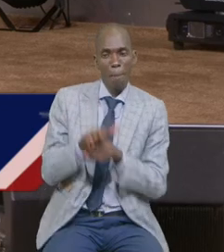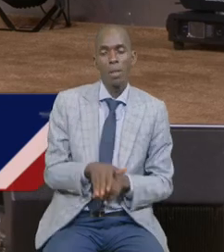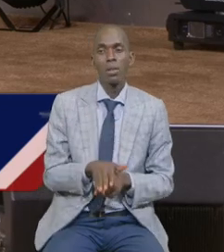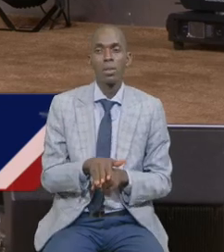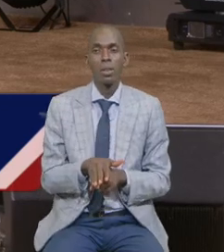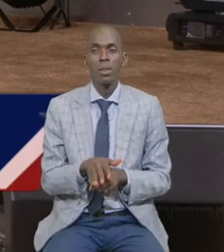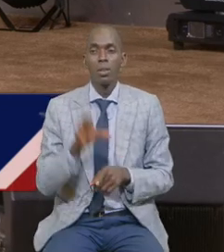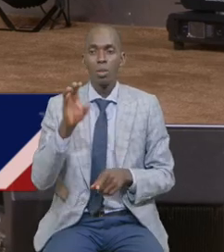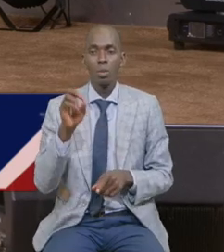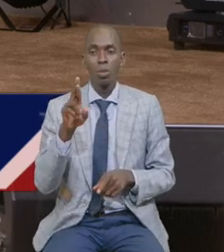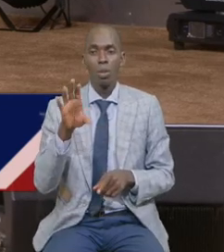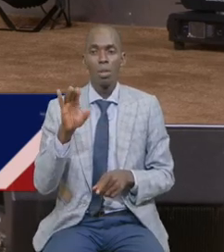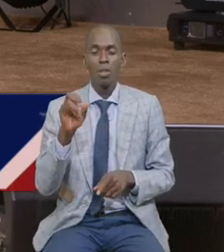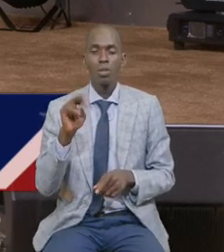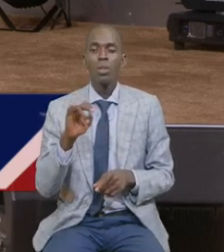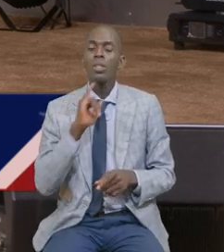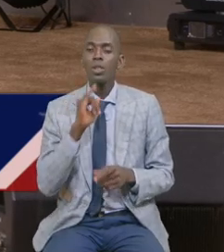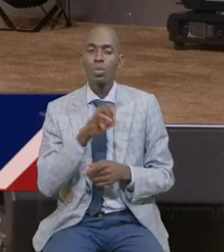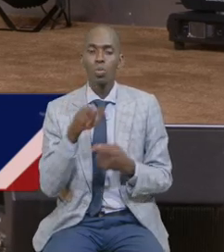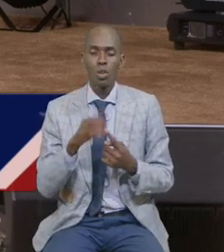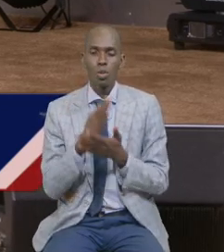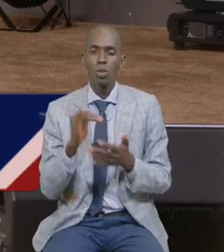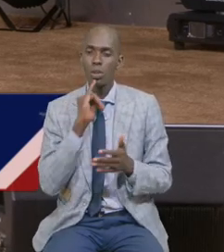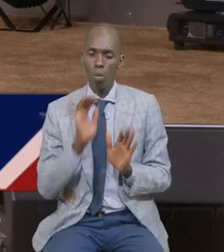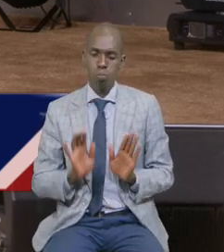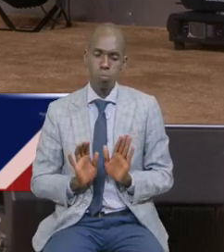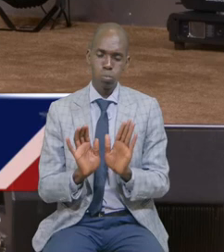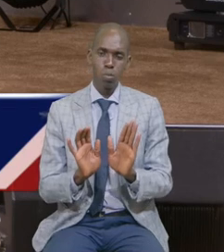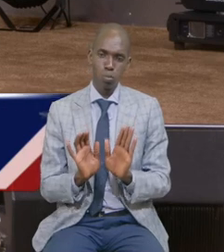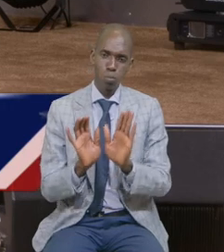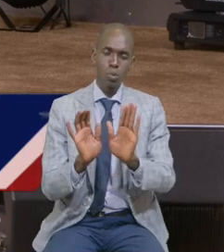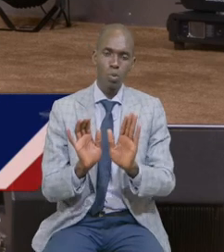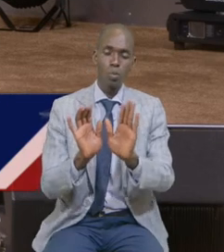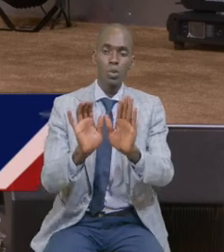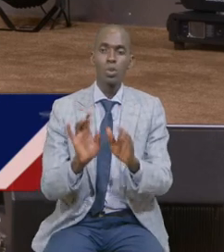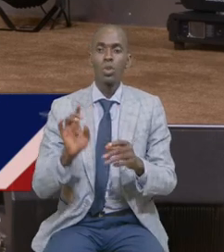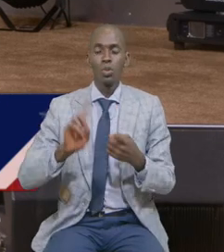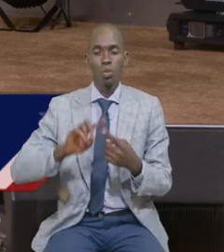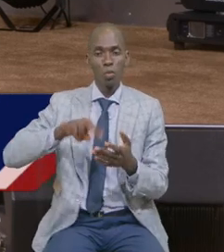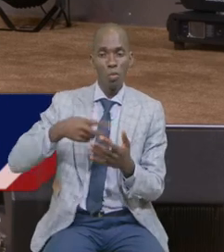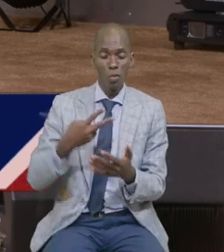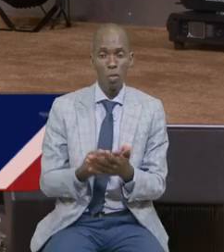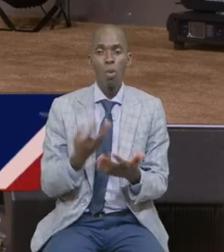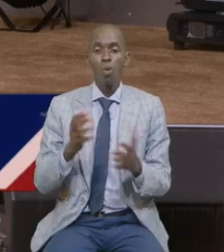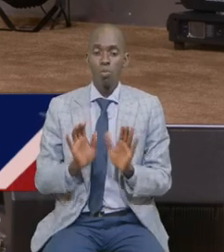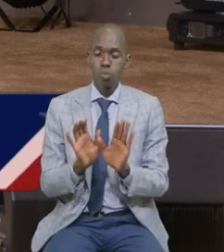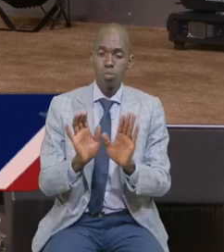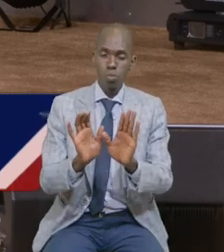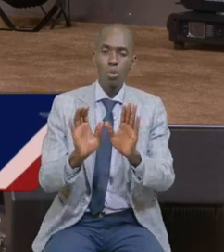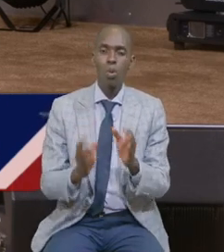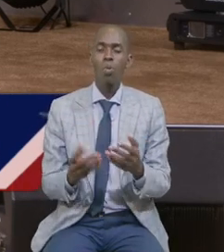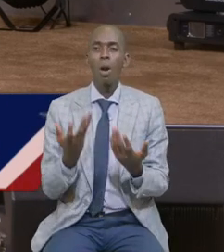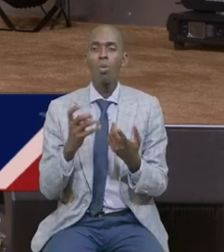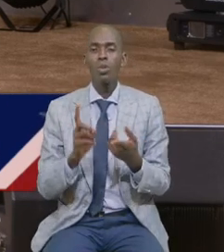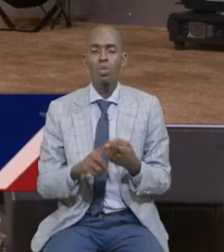coercion, it's people pushing you. And even when they push you to the wall, they keep on pushing you as if they want to